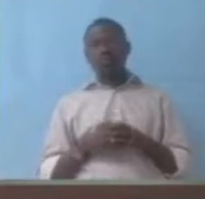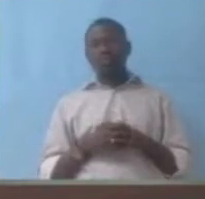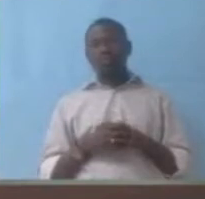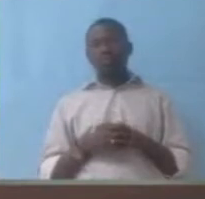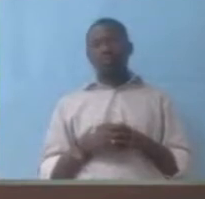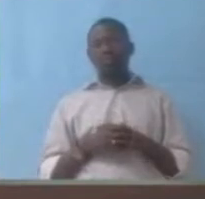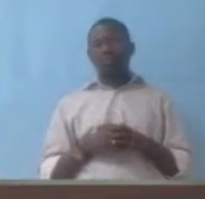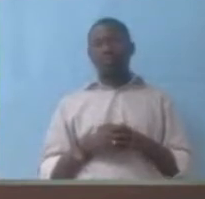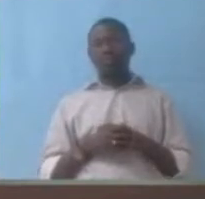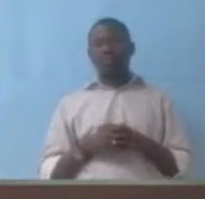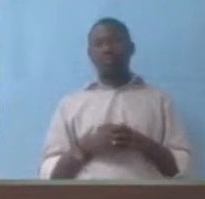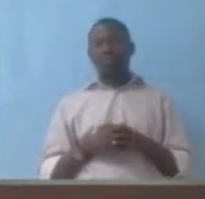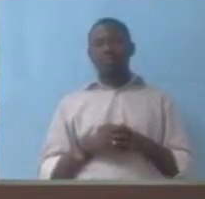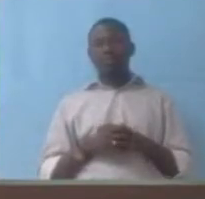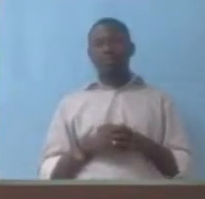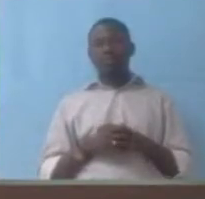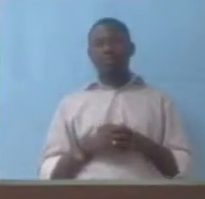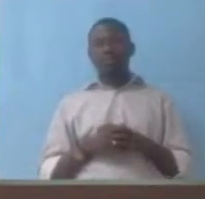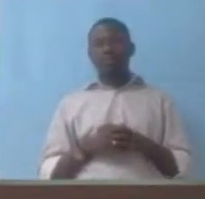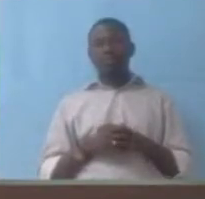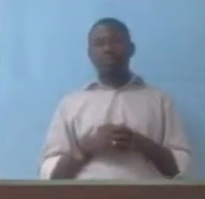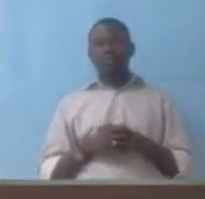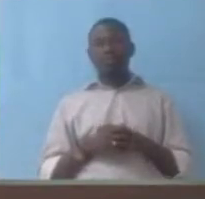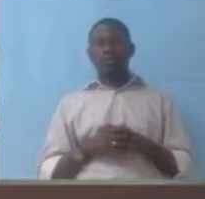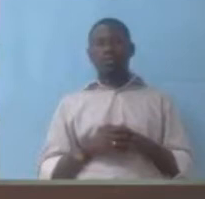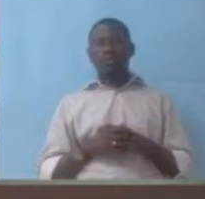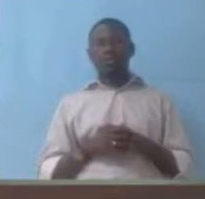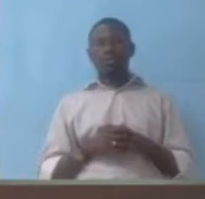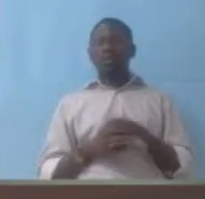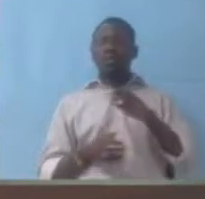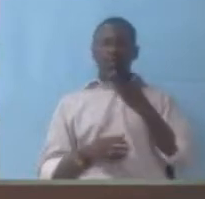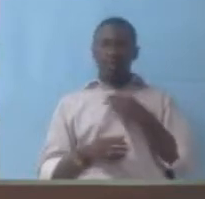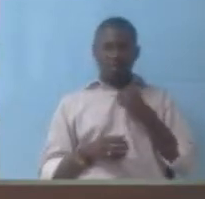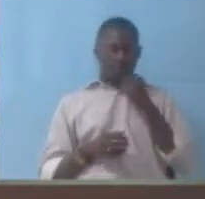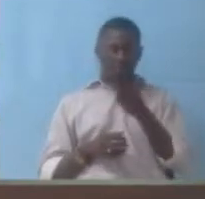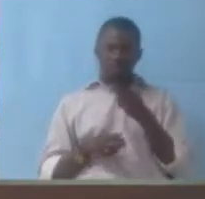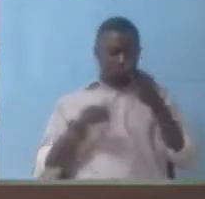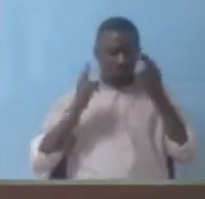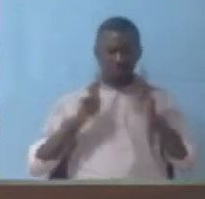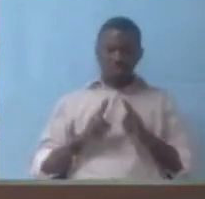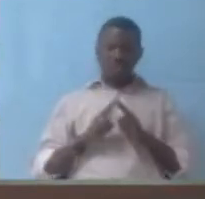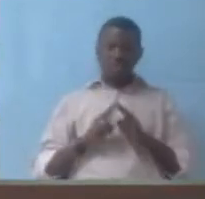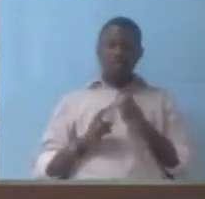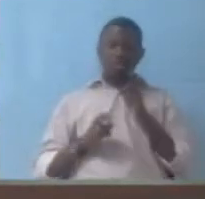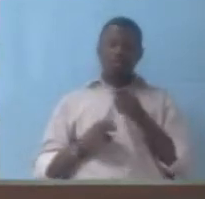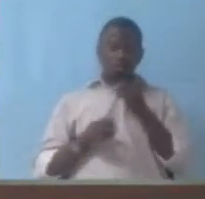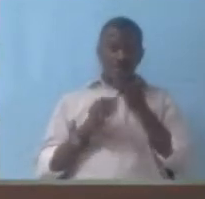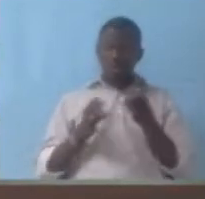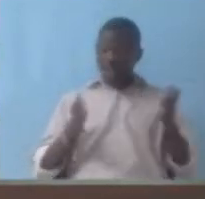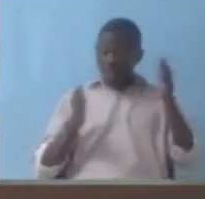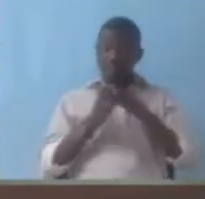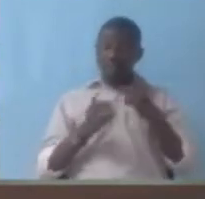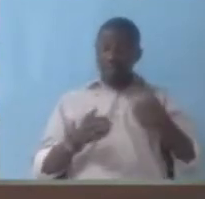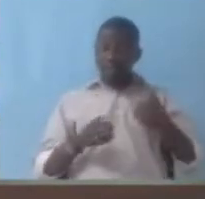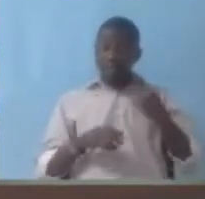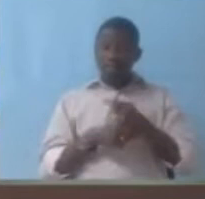la karola mulula karola. Maybe you can call it law. Asekeno ye kumandi kuluwalom. But to the extent that the Gambian people